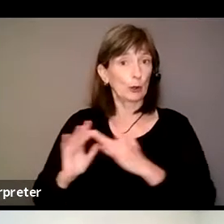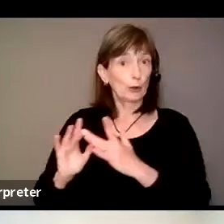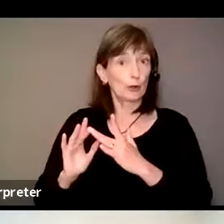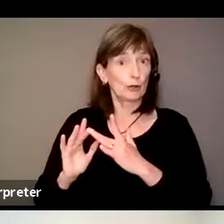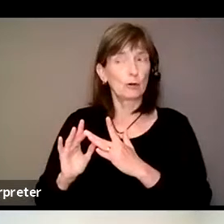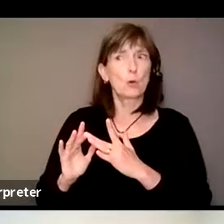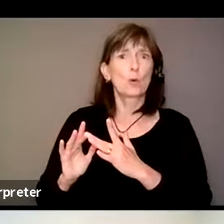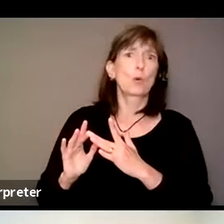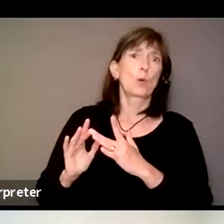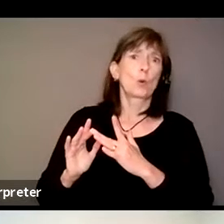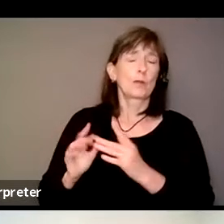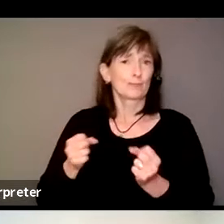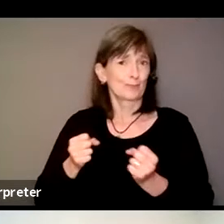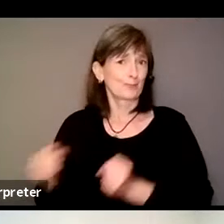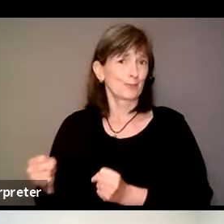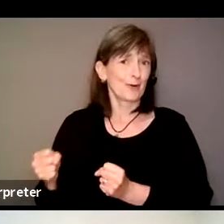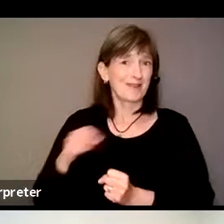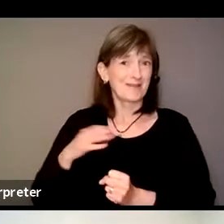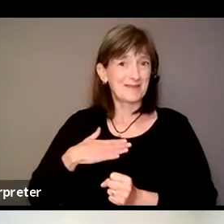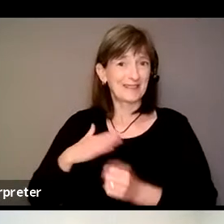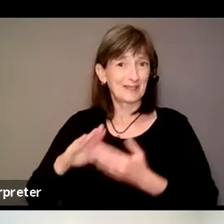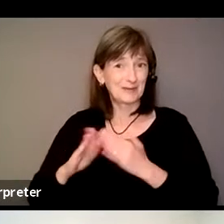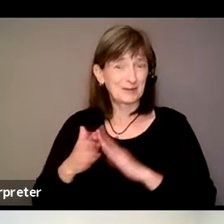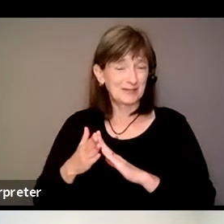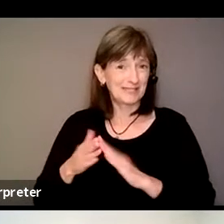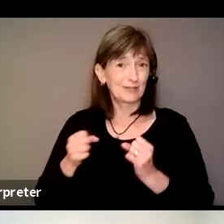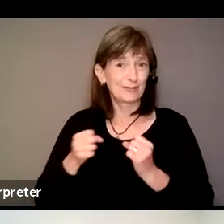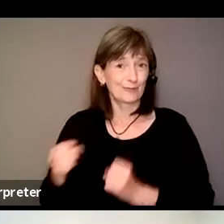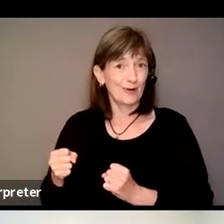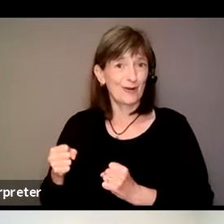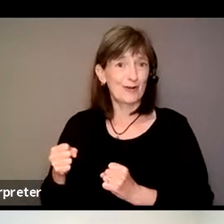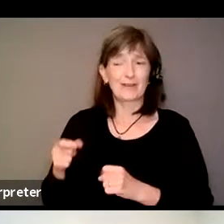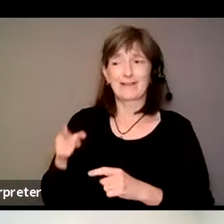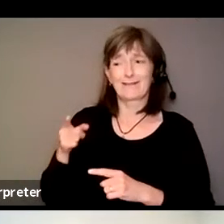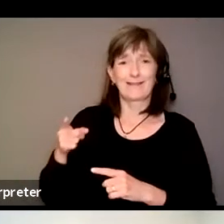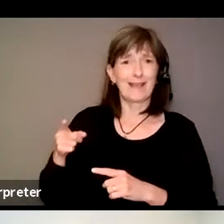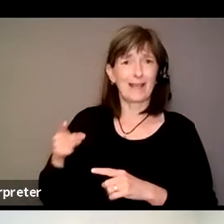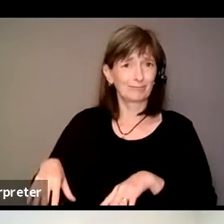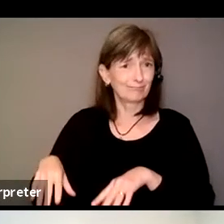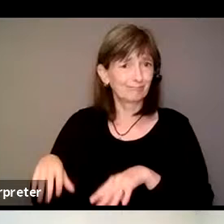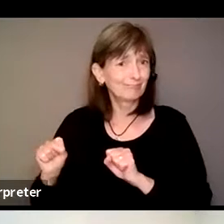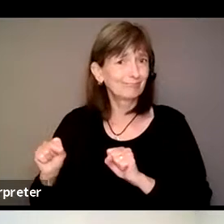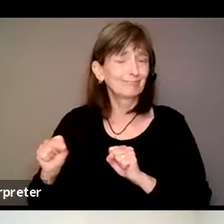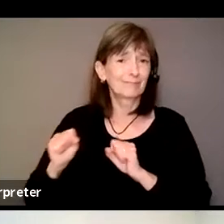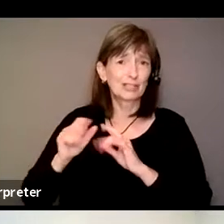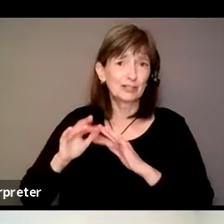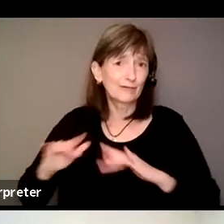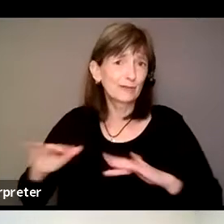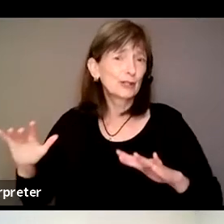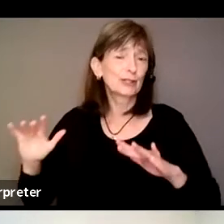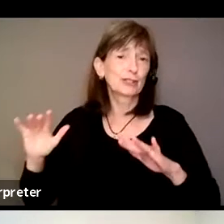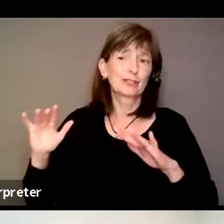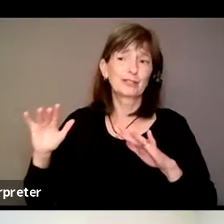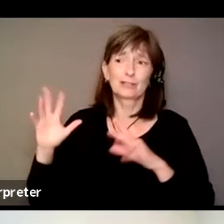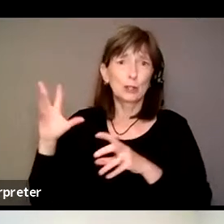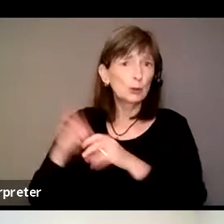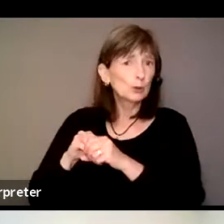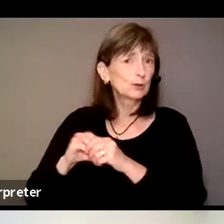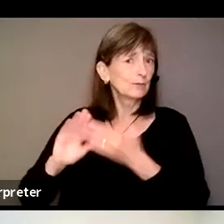powerhouse in my town right now. They are champion. A diverse, inclusive